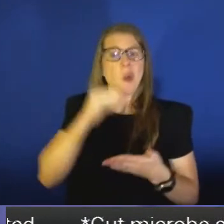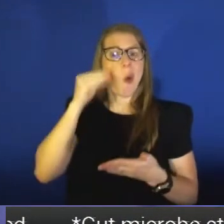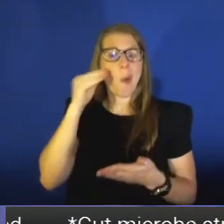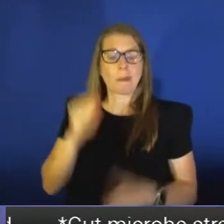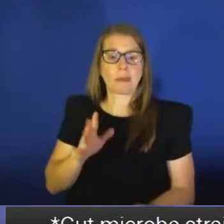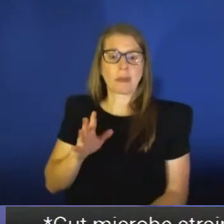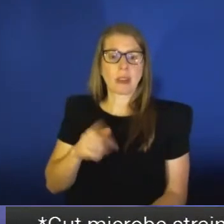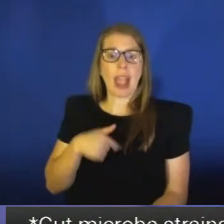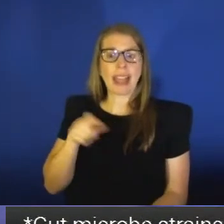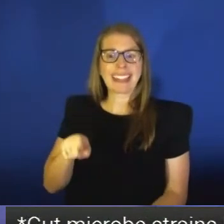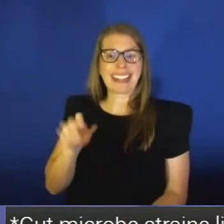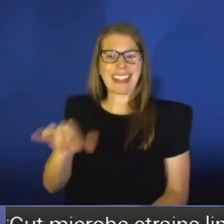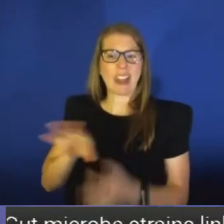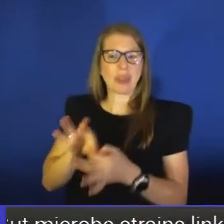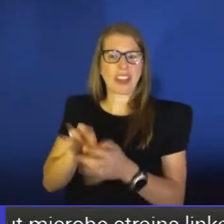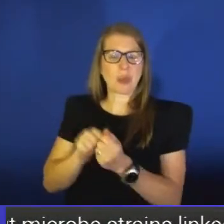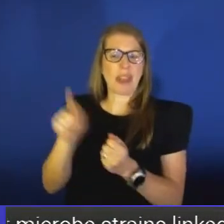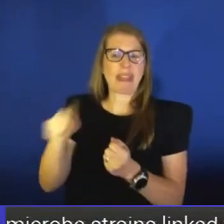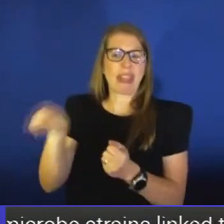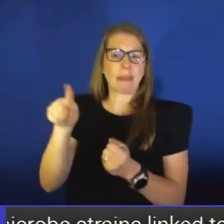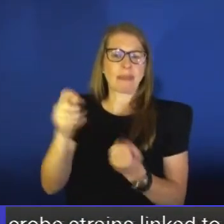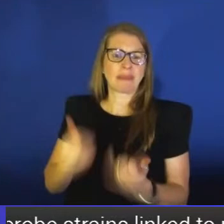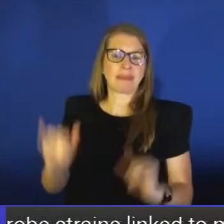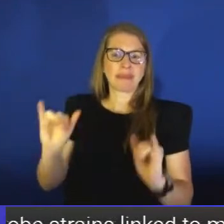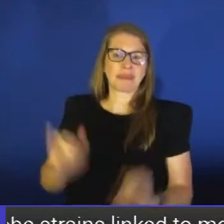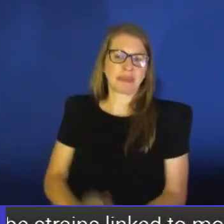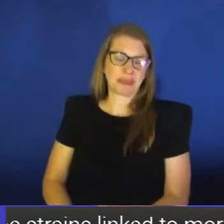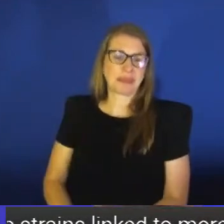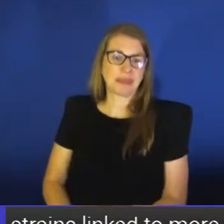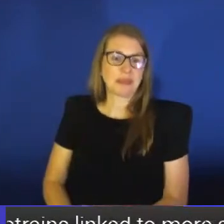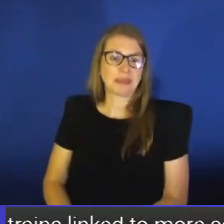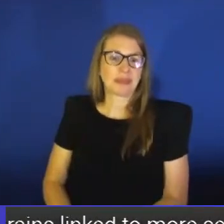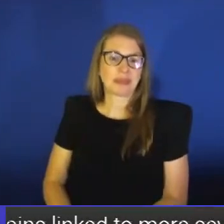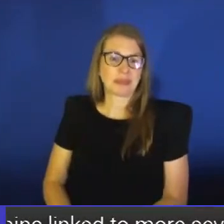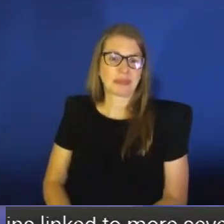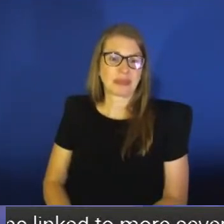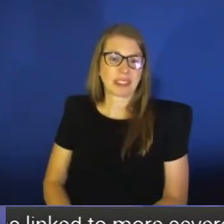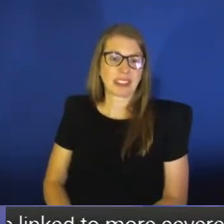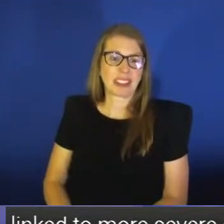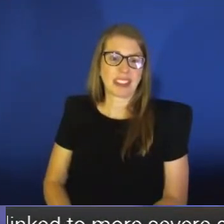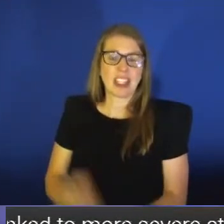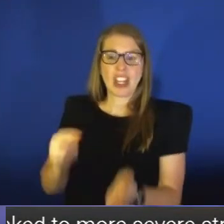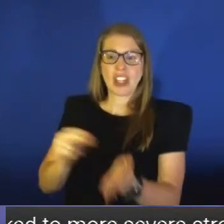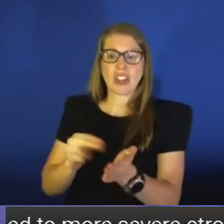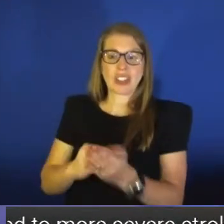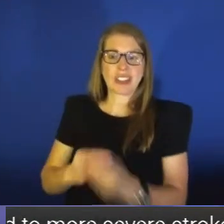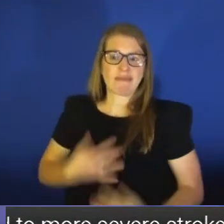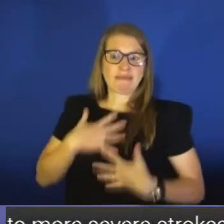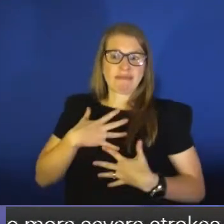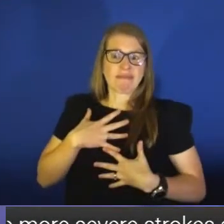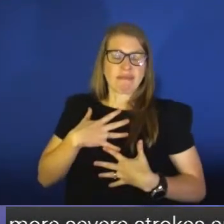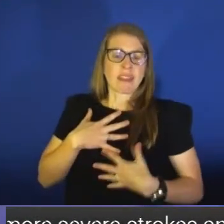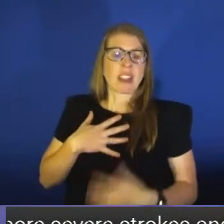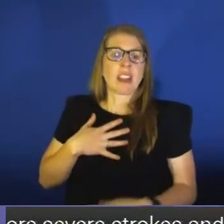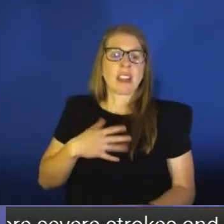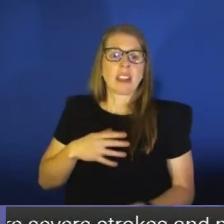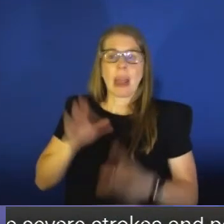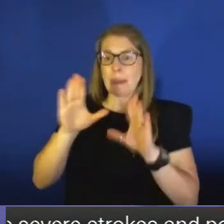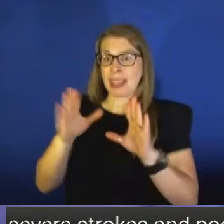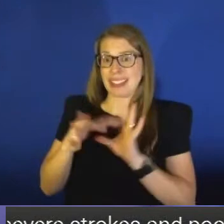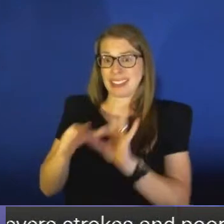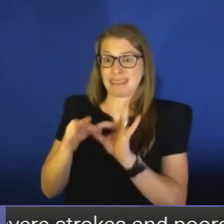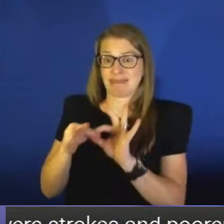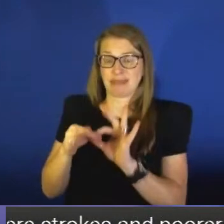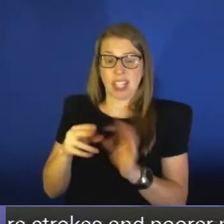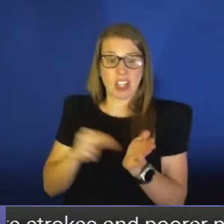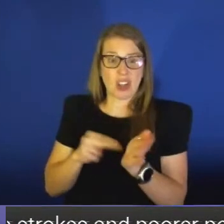that relationship with them still. So it was something, nurses stood out to me. Well, it's an amazing connection that I think a